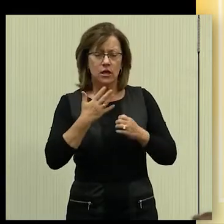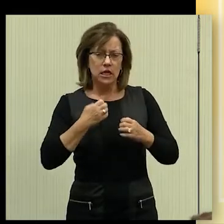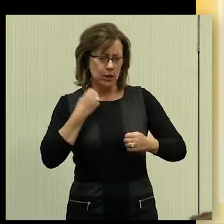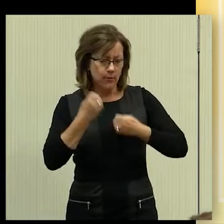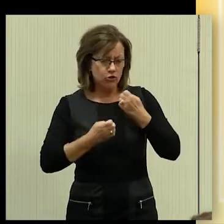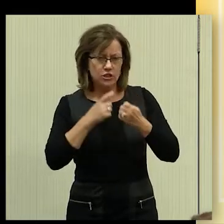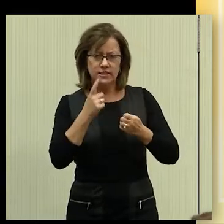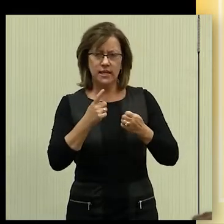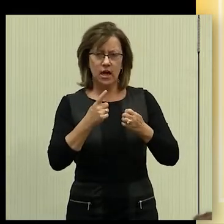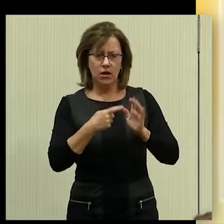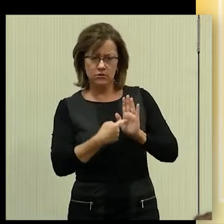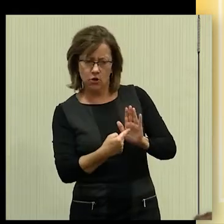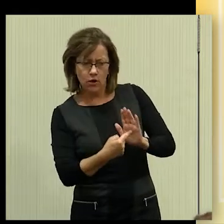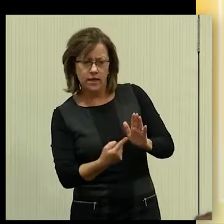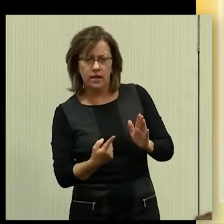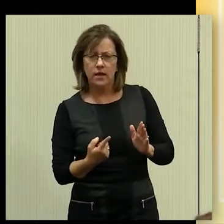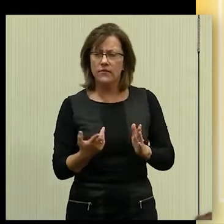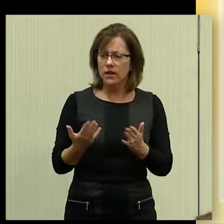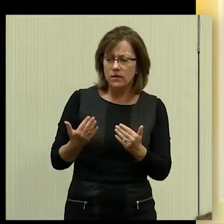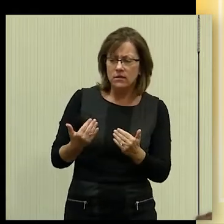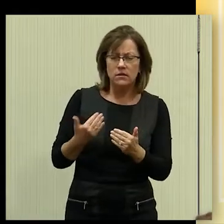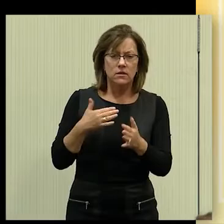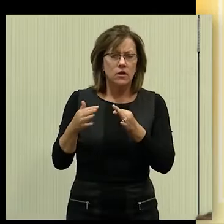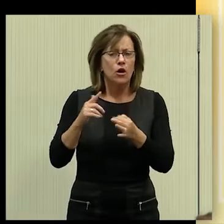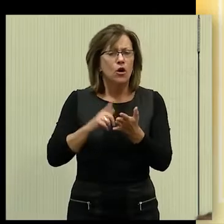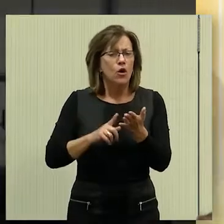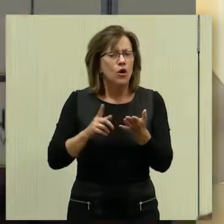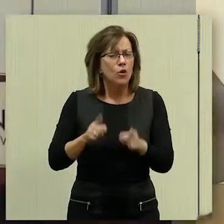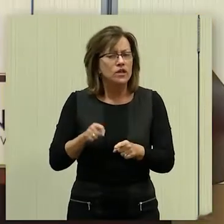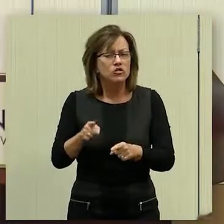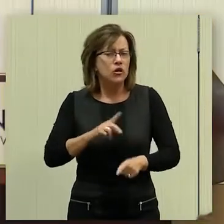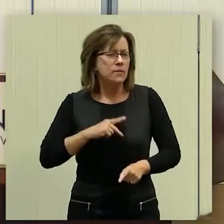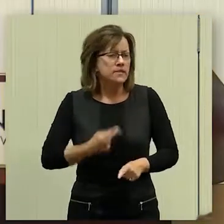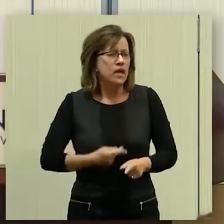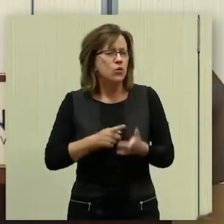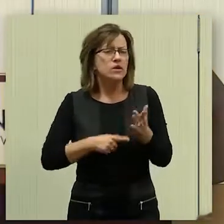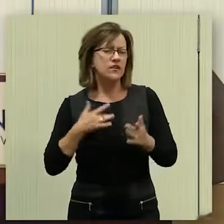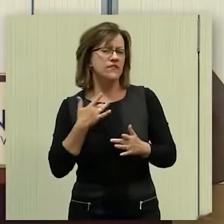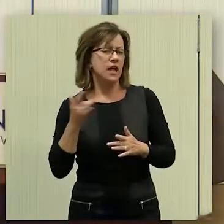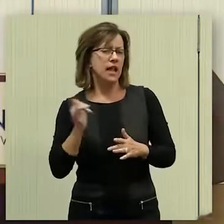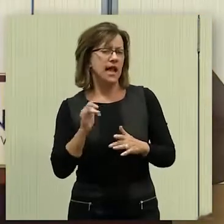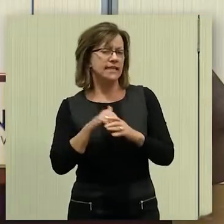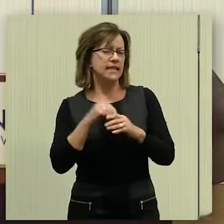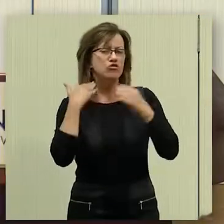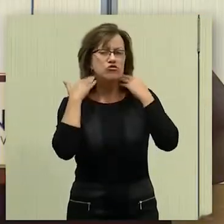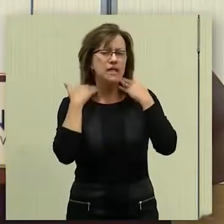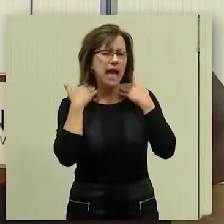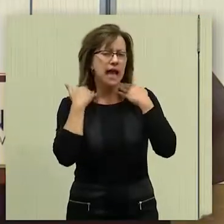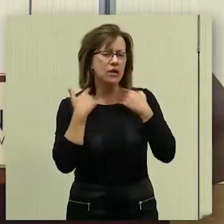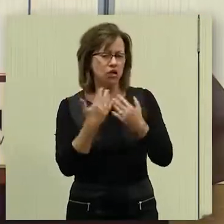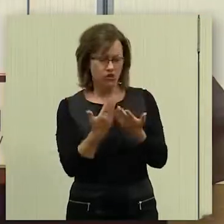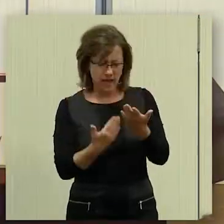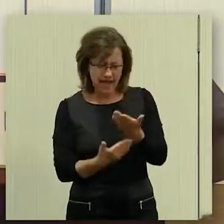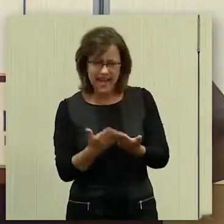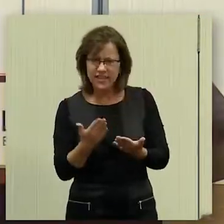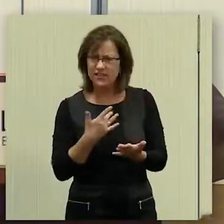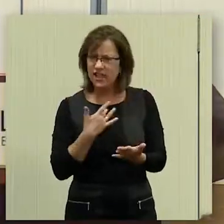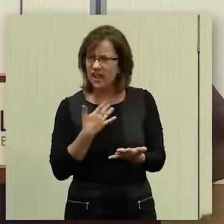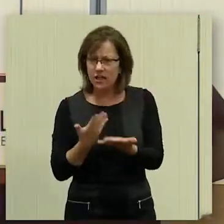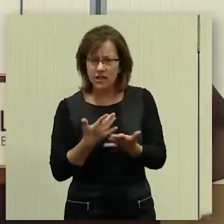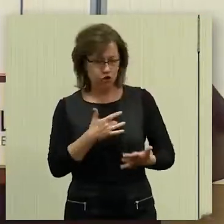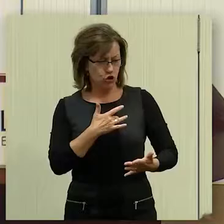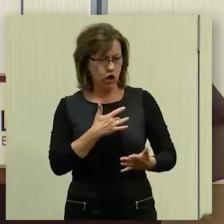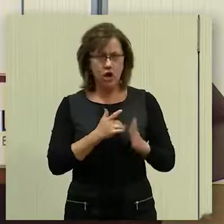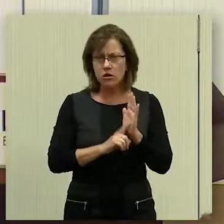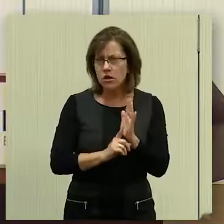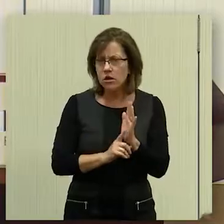are playing out, and have them talk about when you're upset, what does it feel like in your neck? What do your hands feel like? What do you feel in your heart,